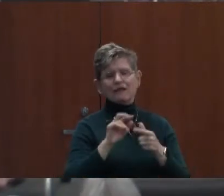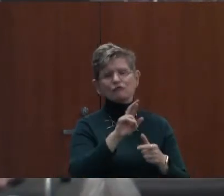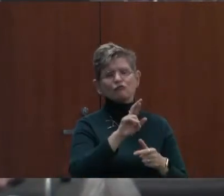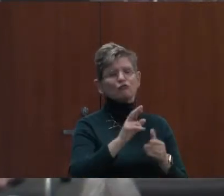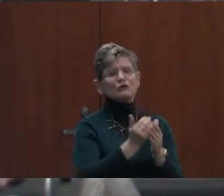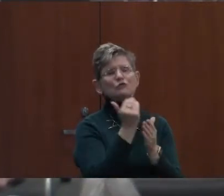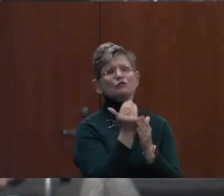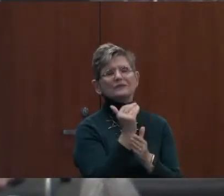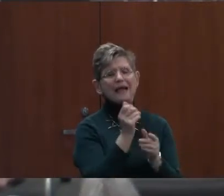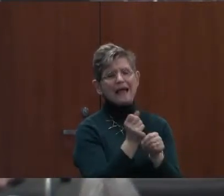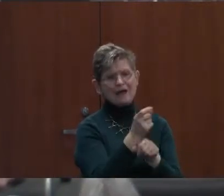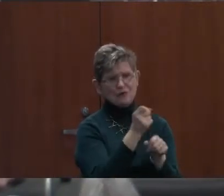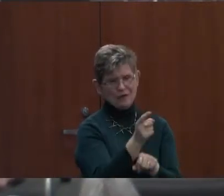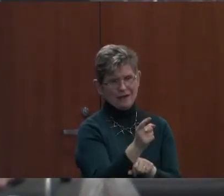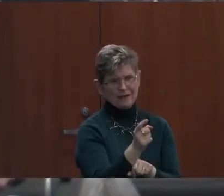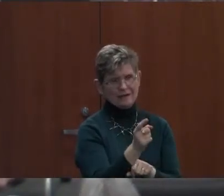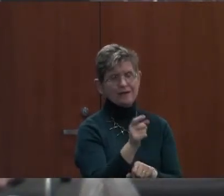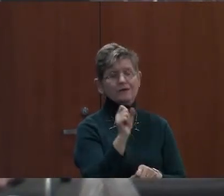annually.